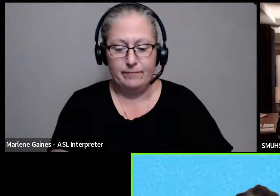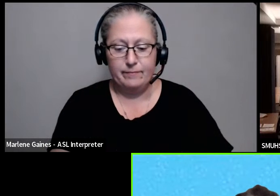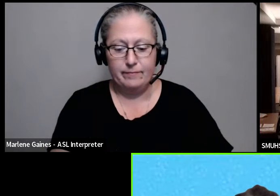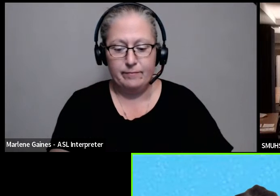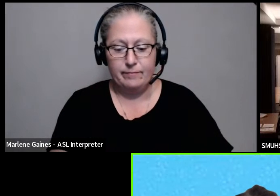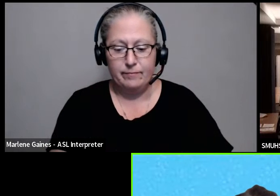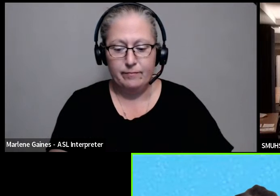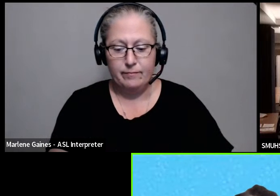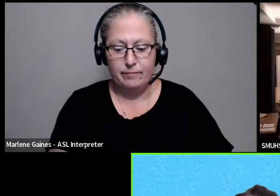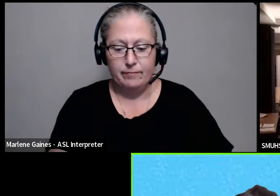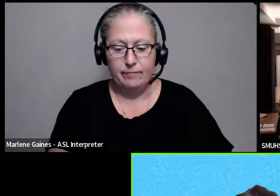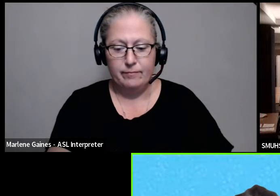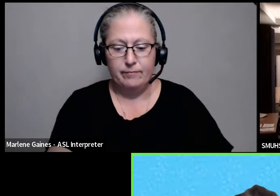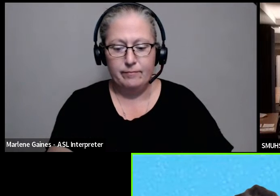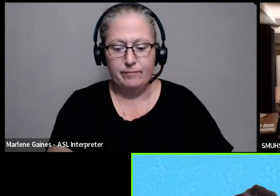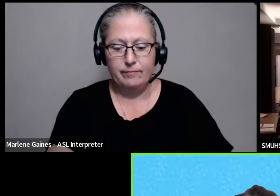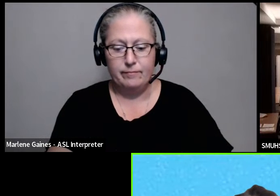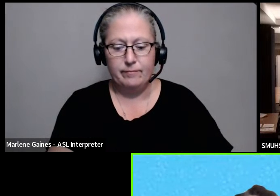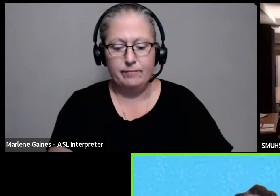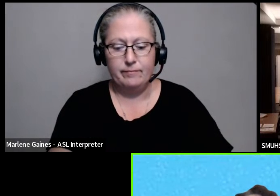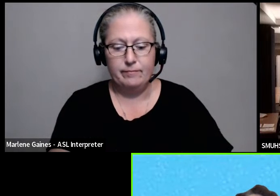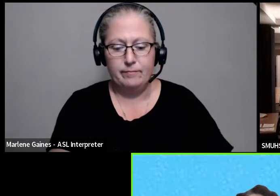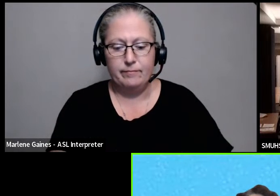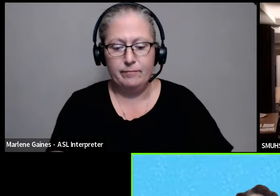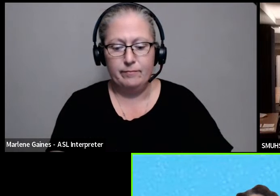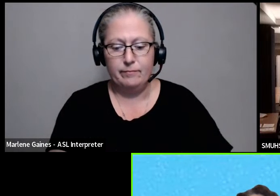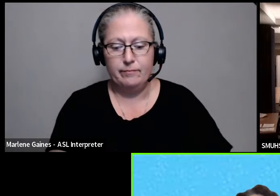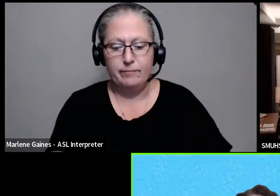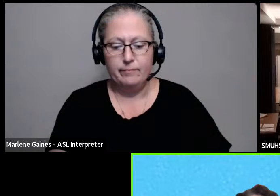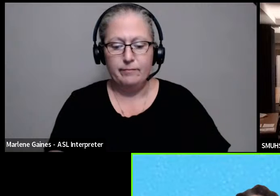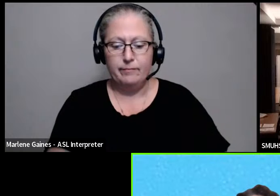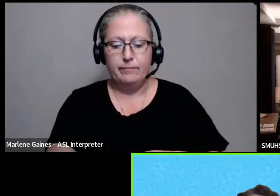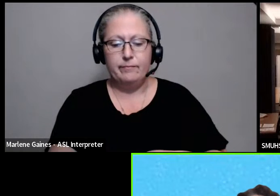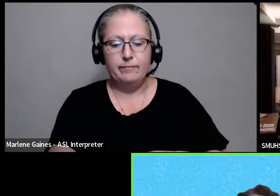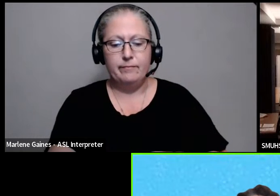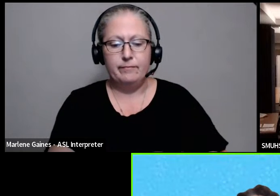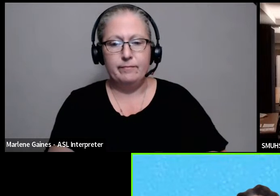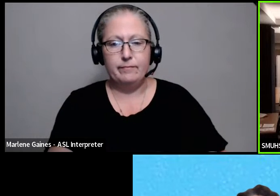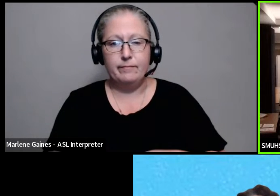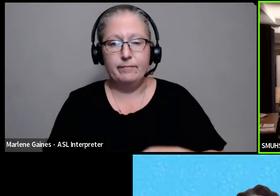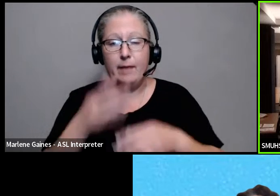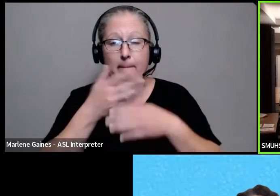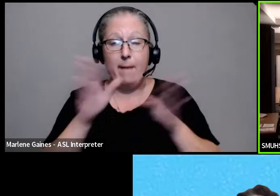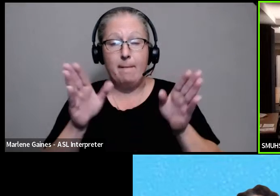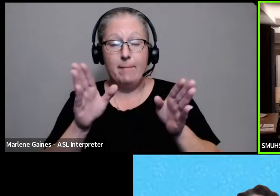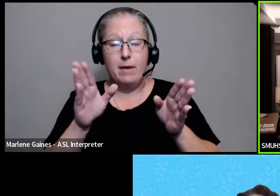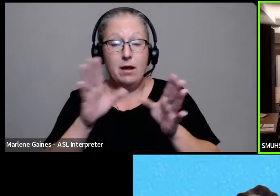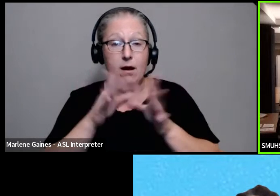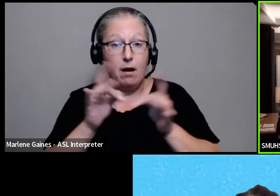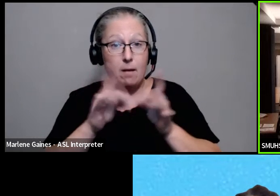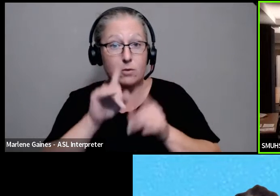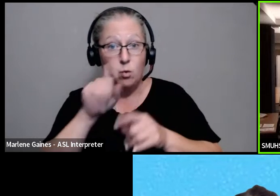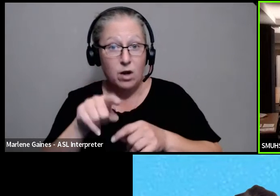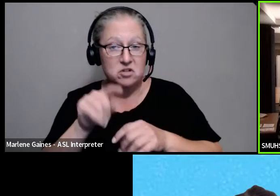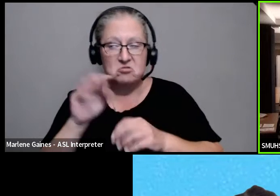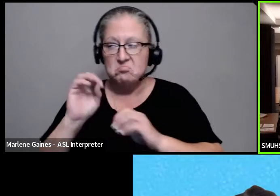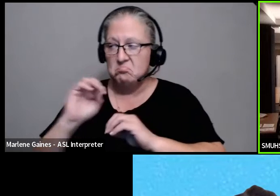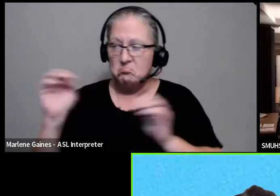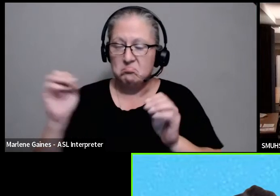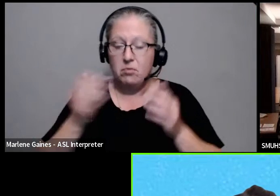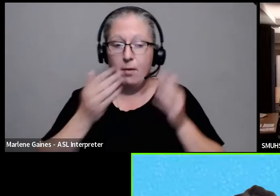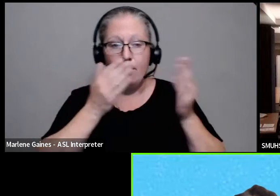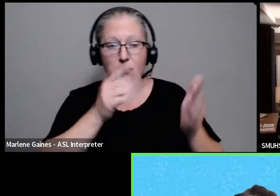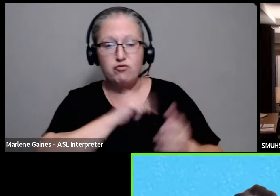Any public, any questions or comments from the public? There are none. Okay, so we had a motion by